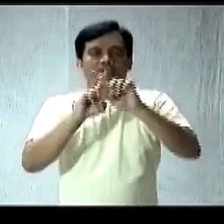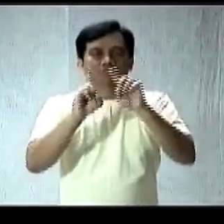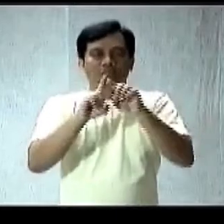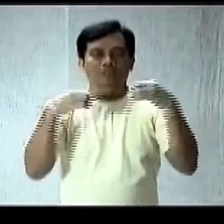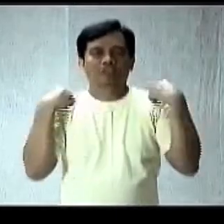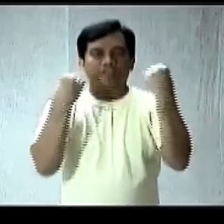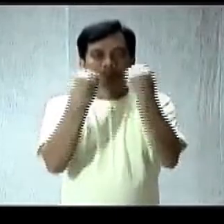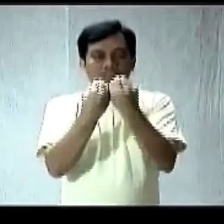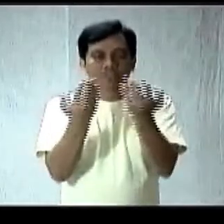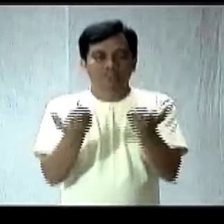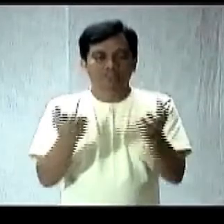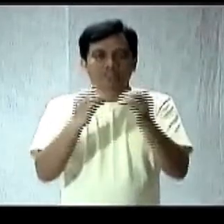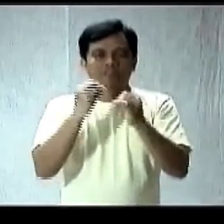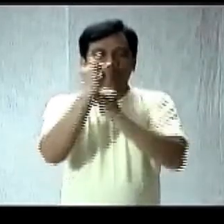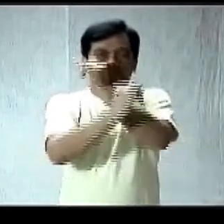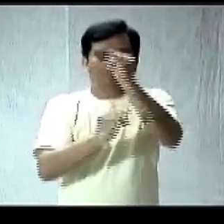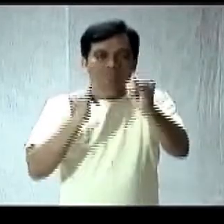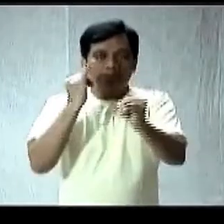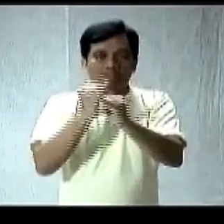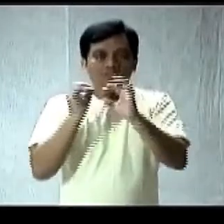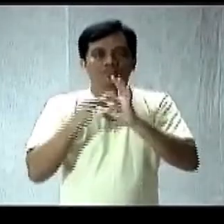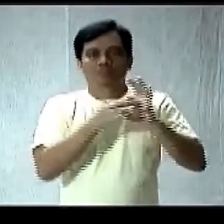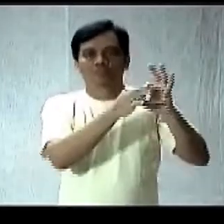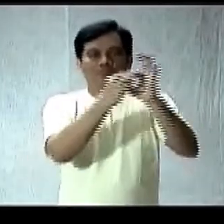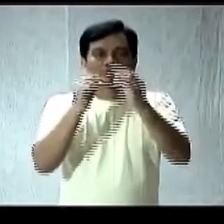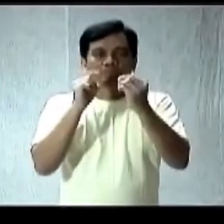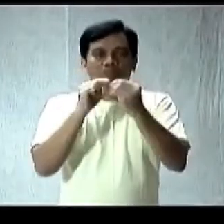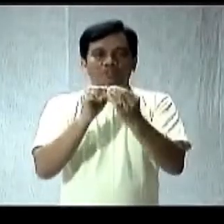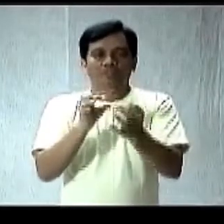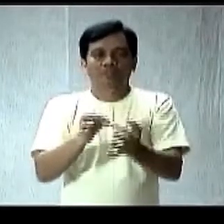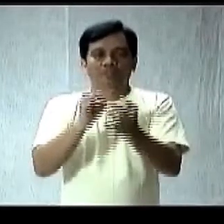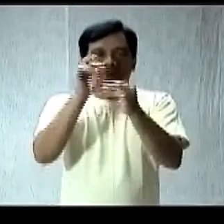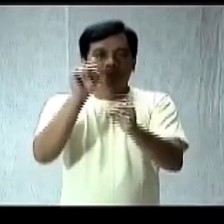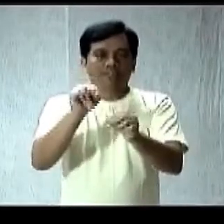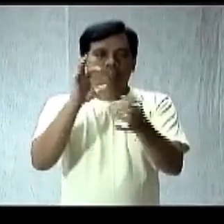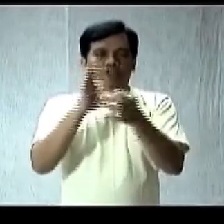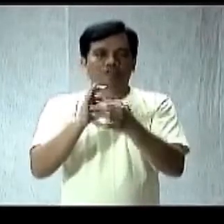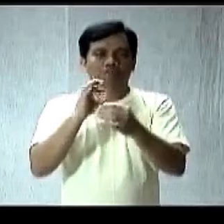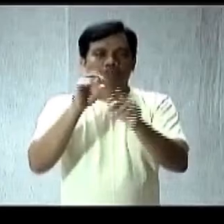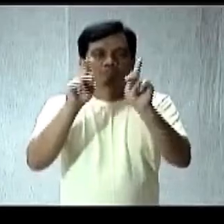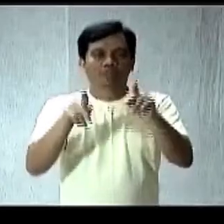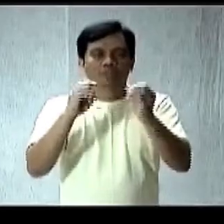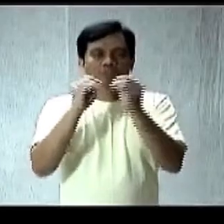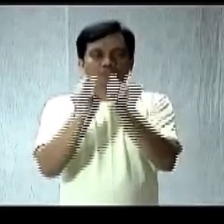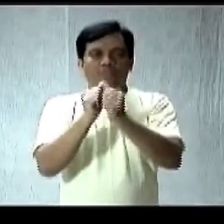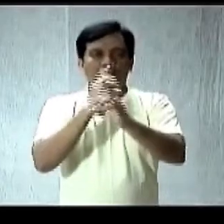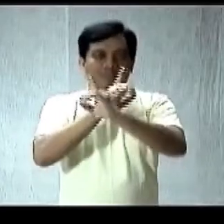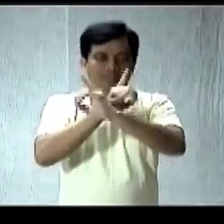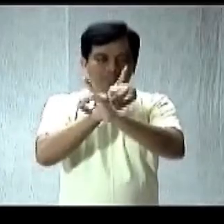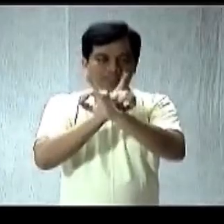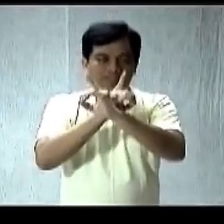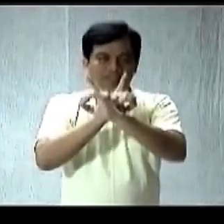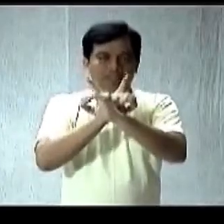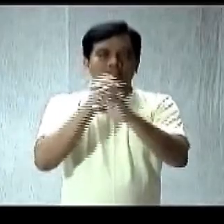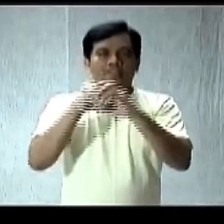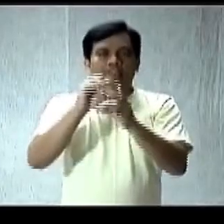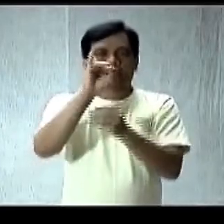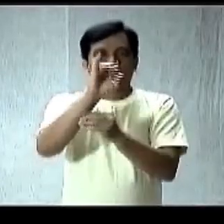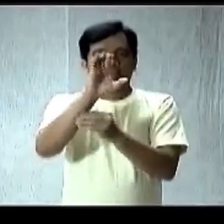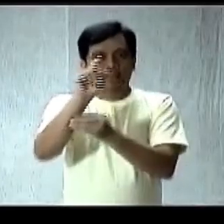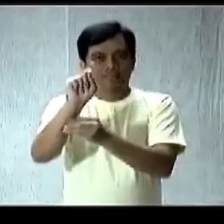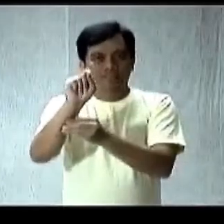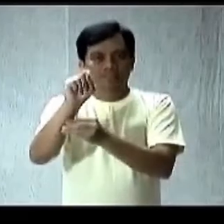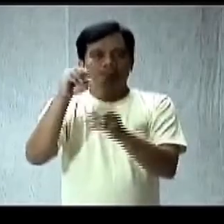similar organizations locally and internationally concerning specific needs of persons with disabilities,